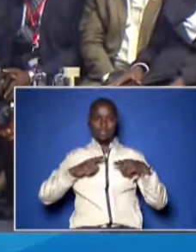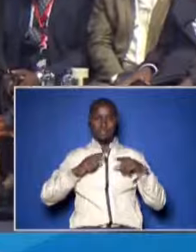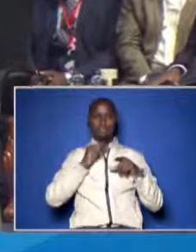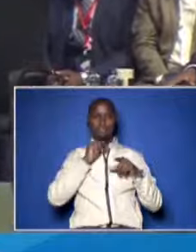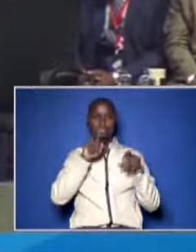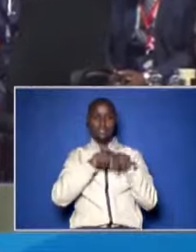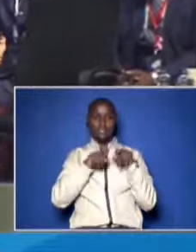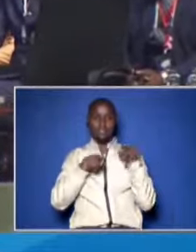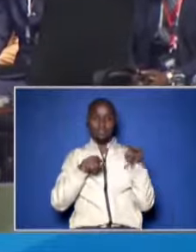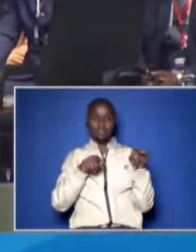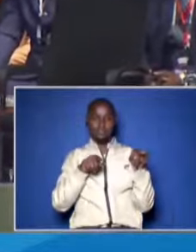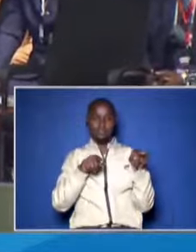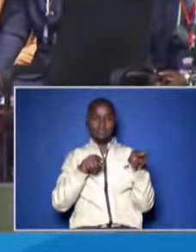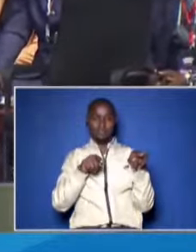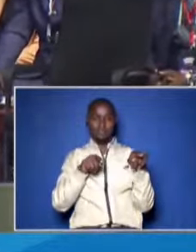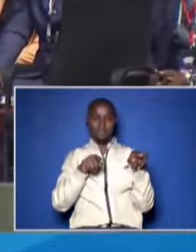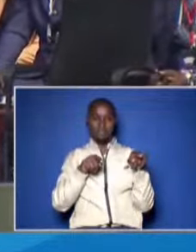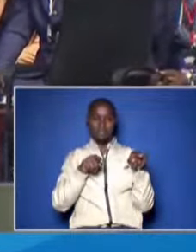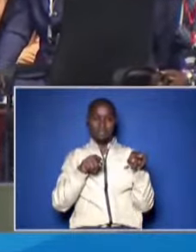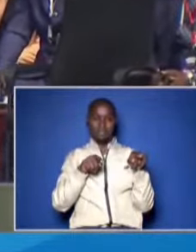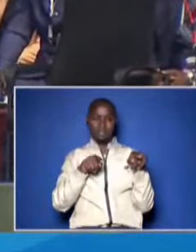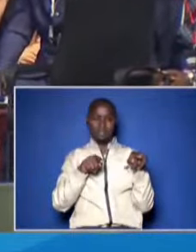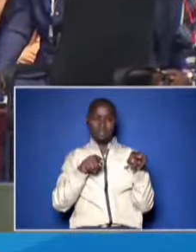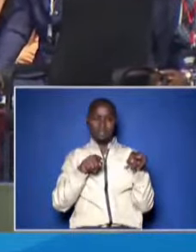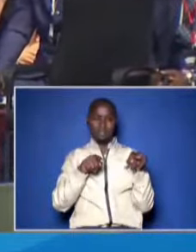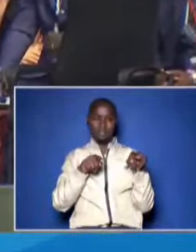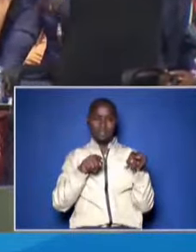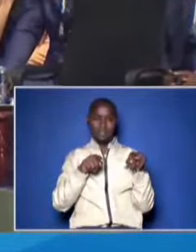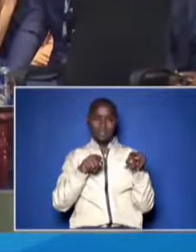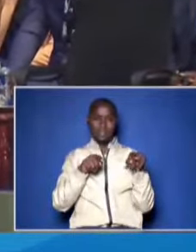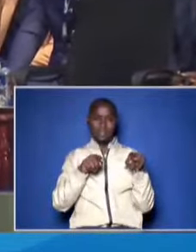that I got a dog a few years